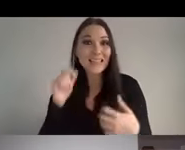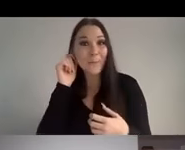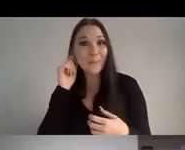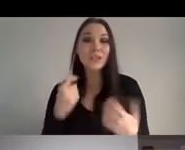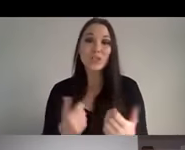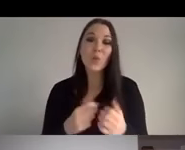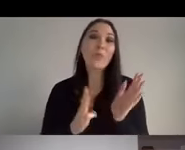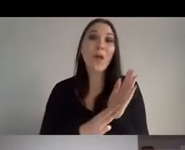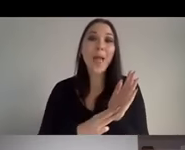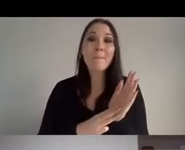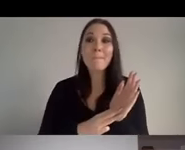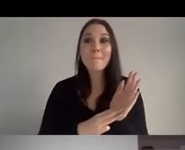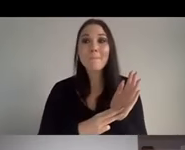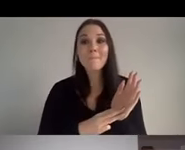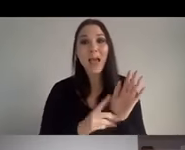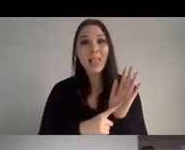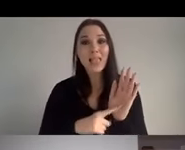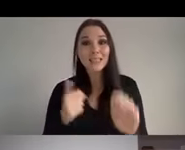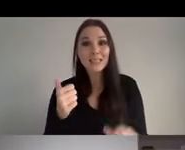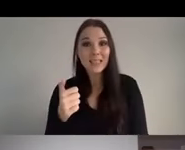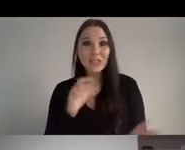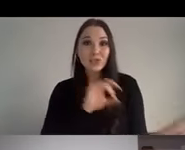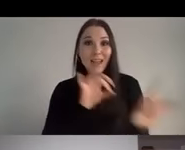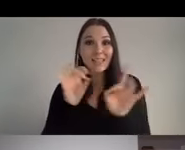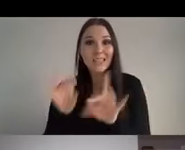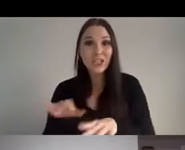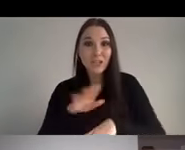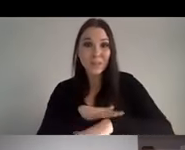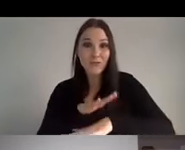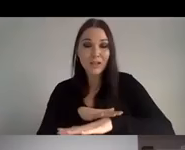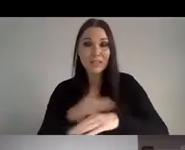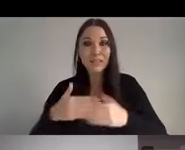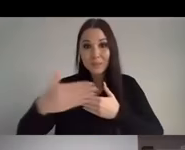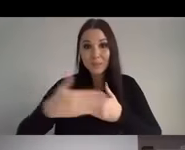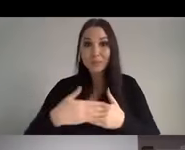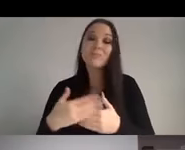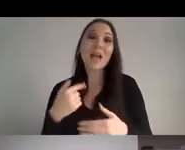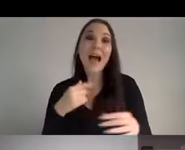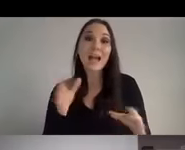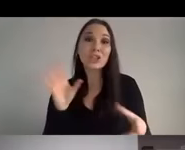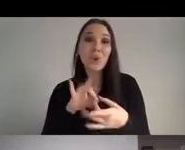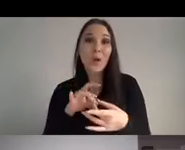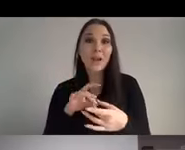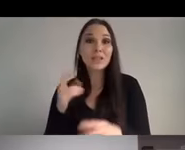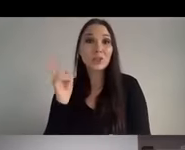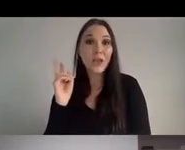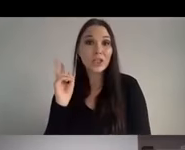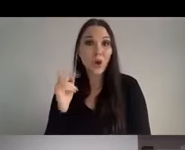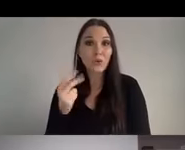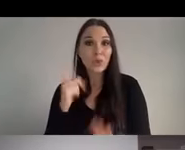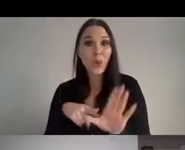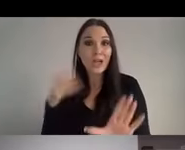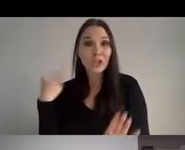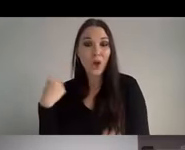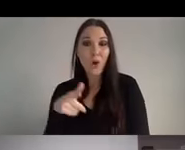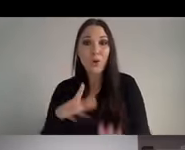ML6, actually, we kind of had that transition period that you were talking about, Adam. So I joined 3 years ago and as a junior,